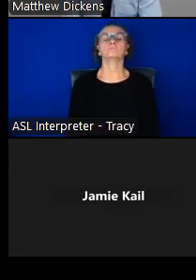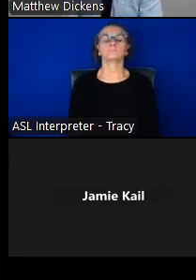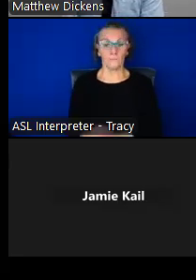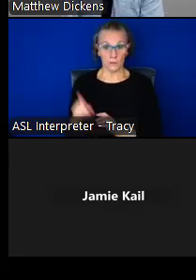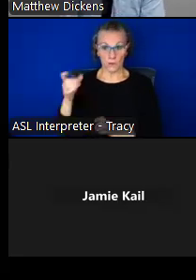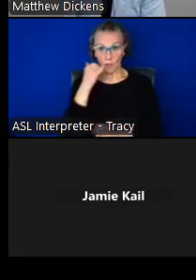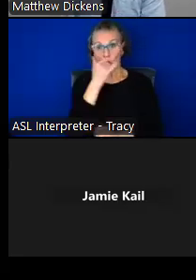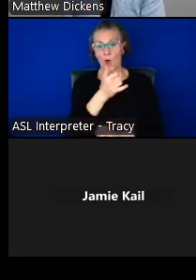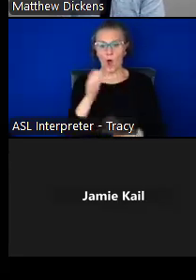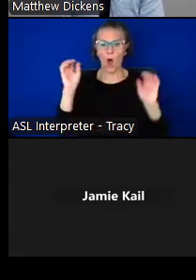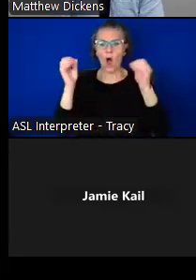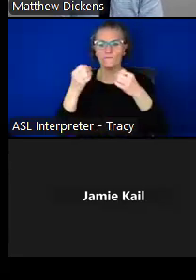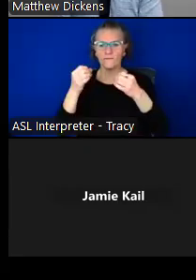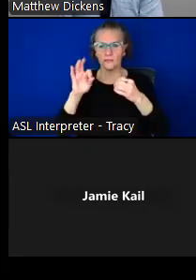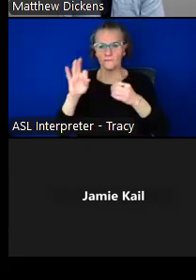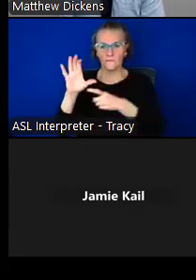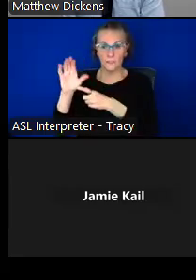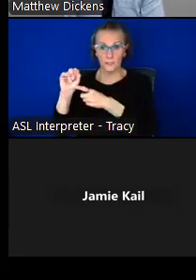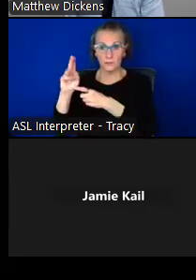call Office of Consumer Rights